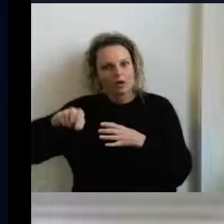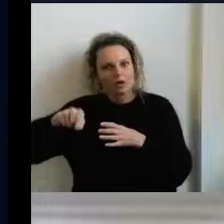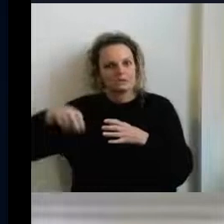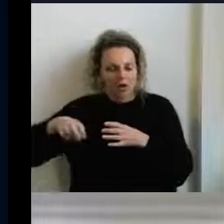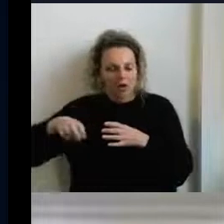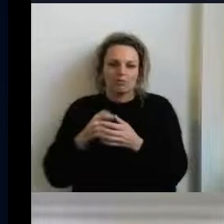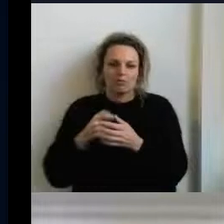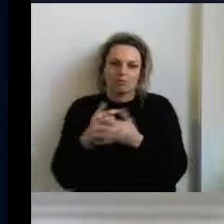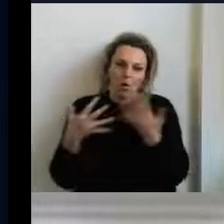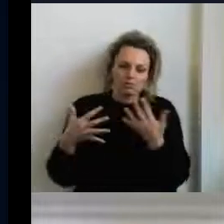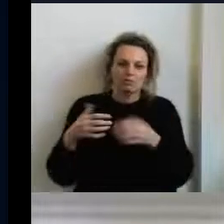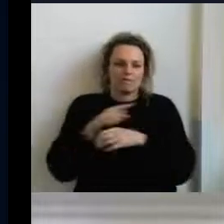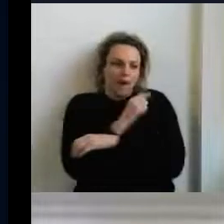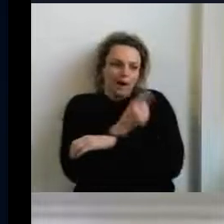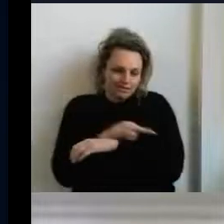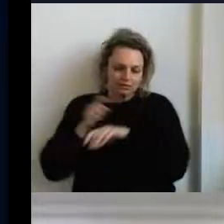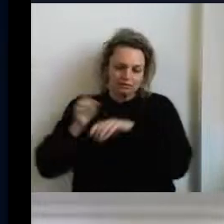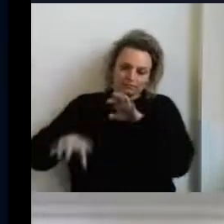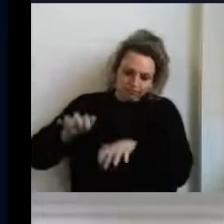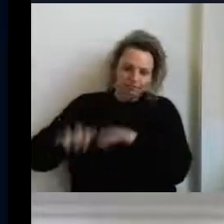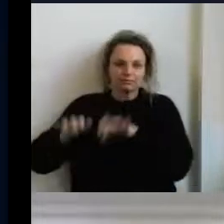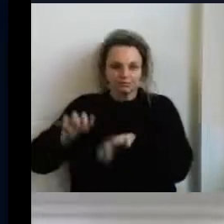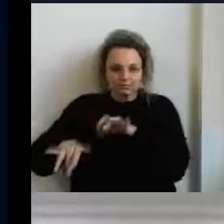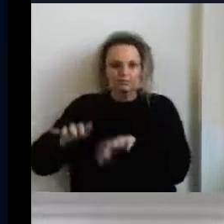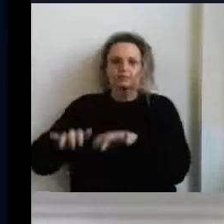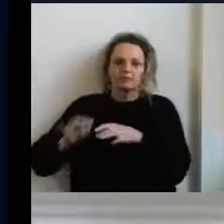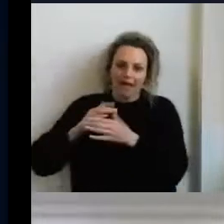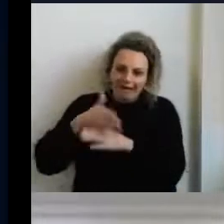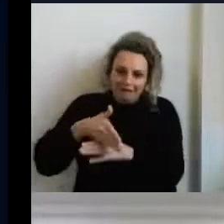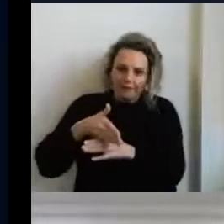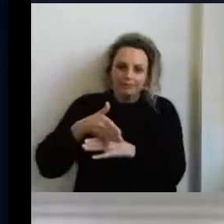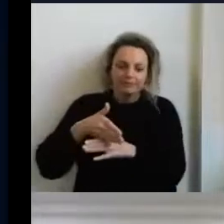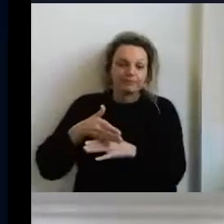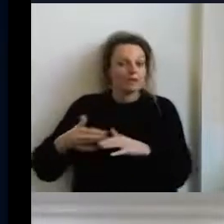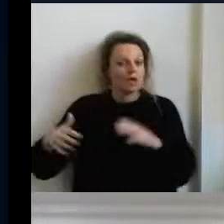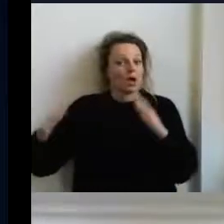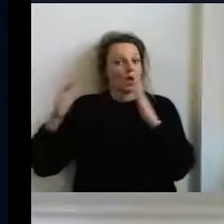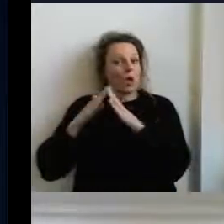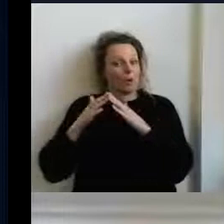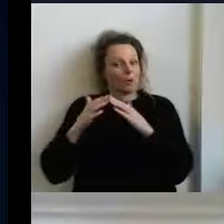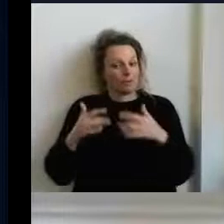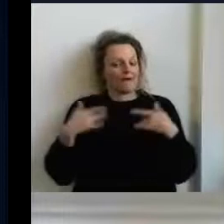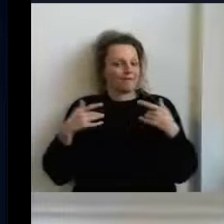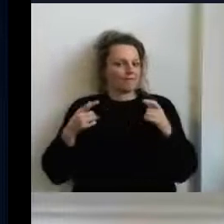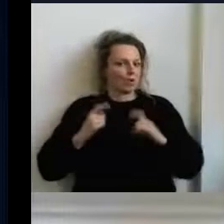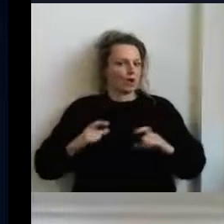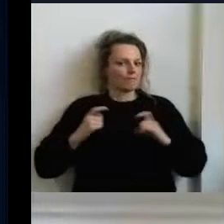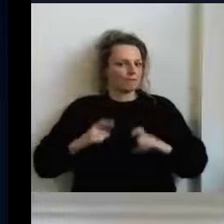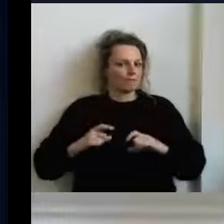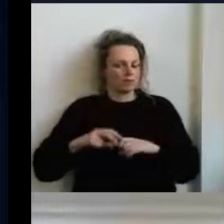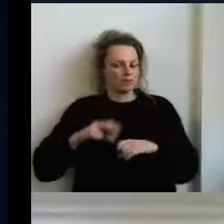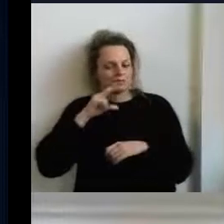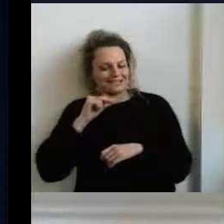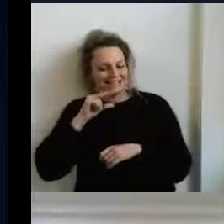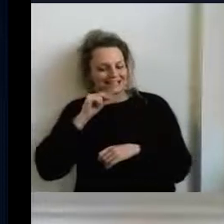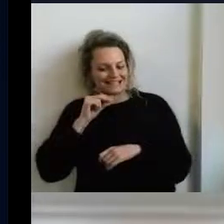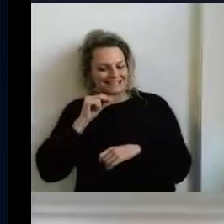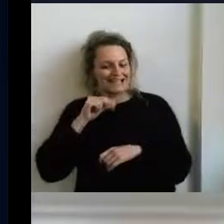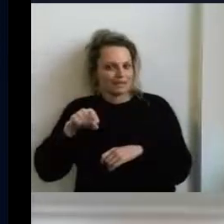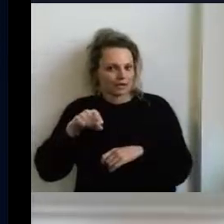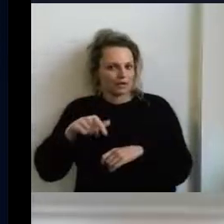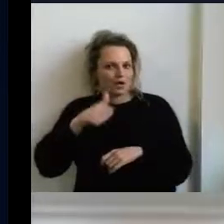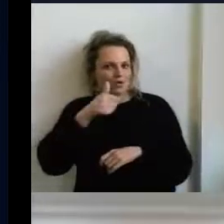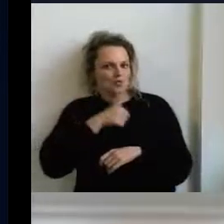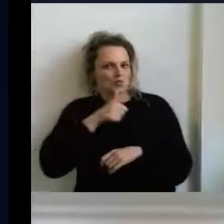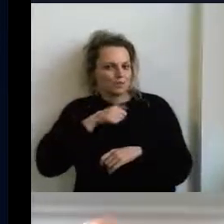being used, and if I'm at home, I'd feel more comfortable just dictating to using the dictate